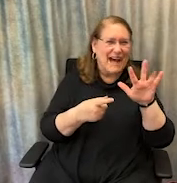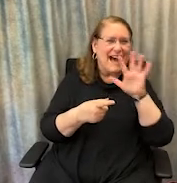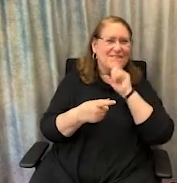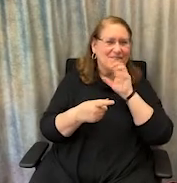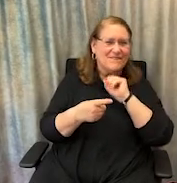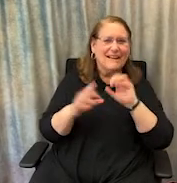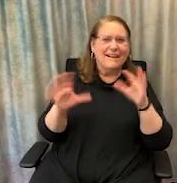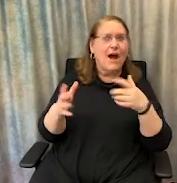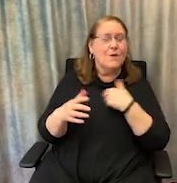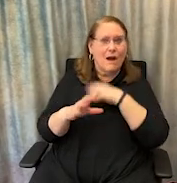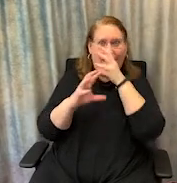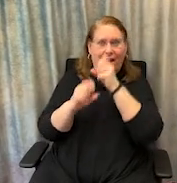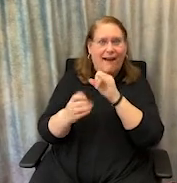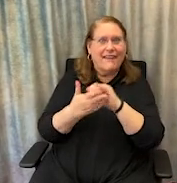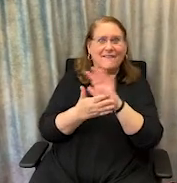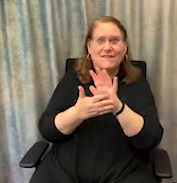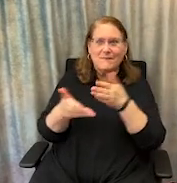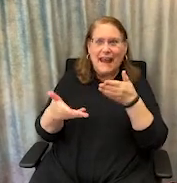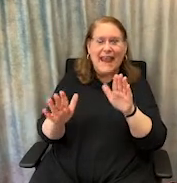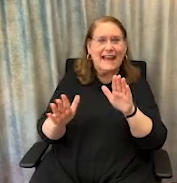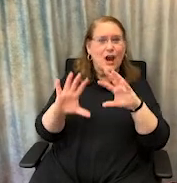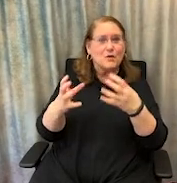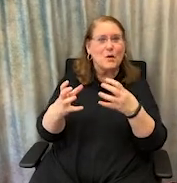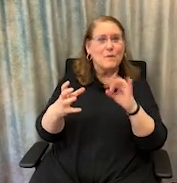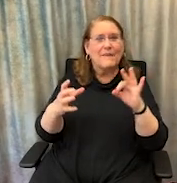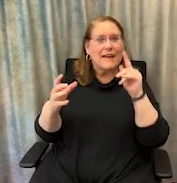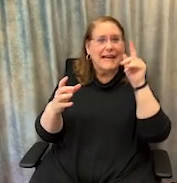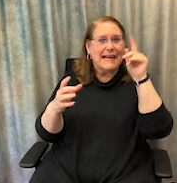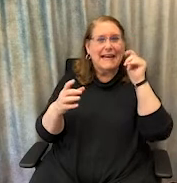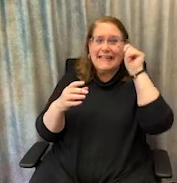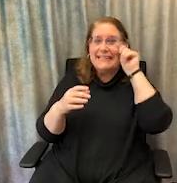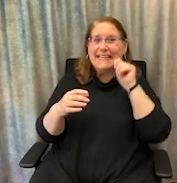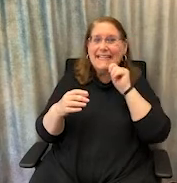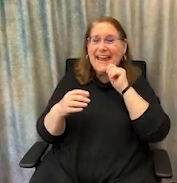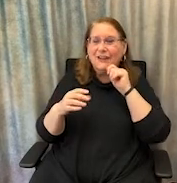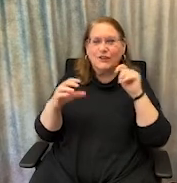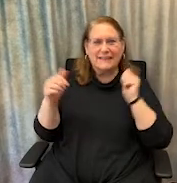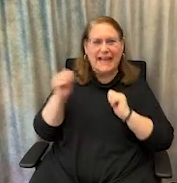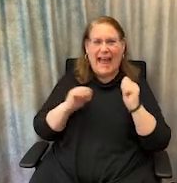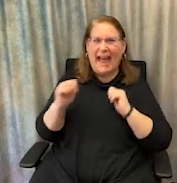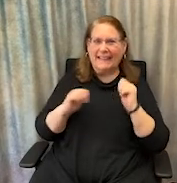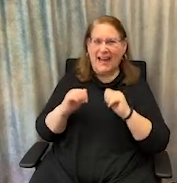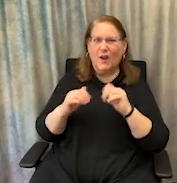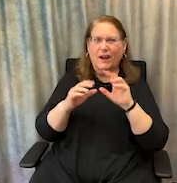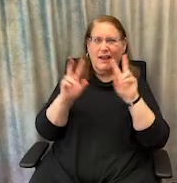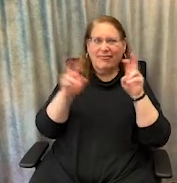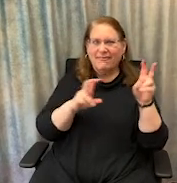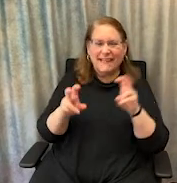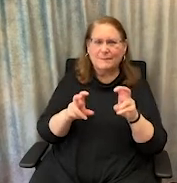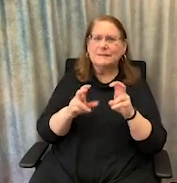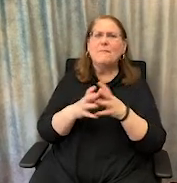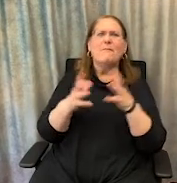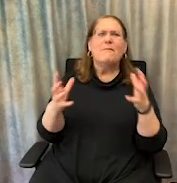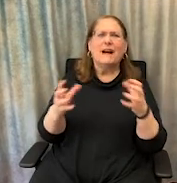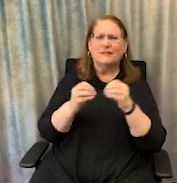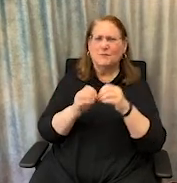film of letting a group of teenagers act out themes and questions that have a much wider resonance for all